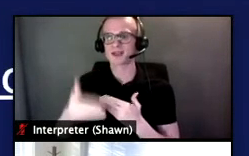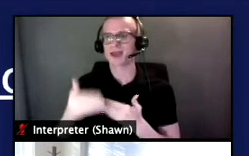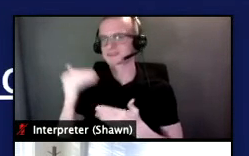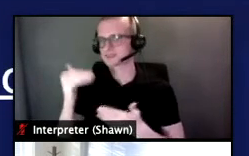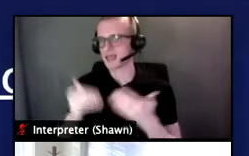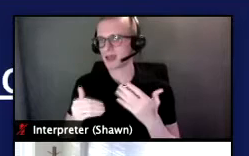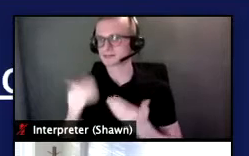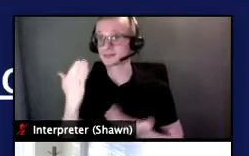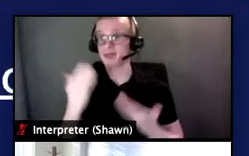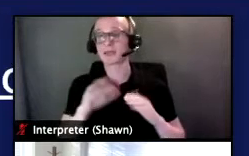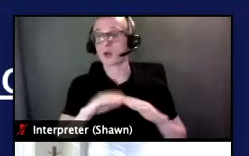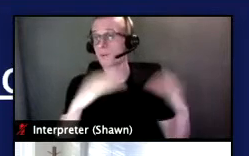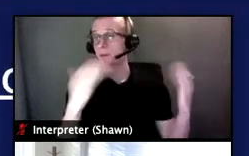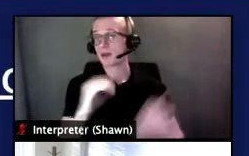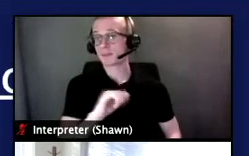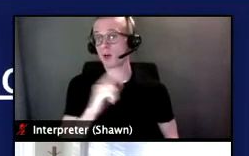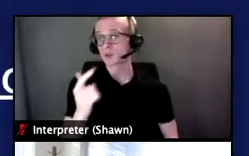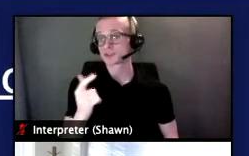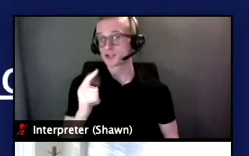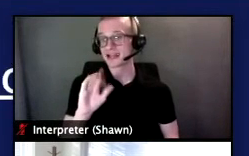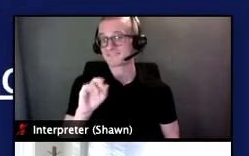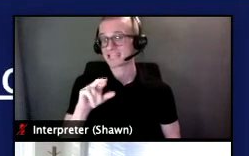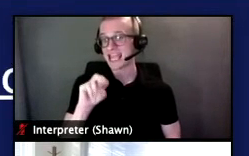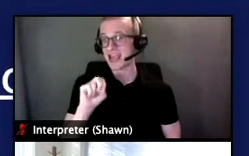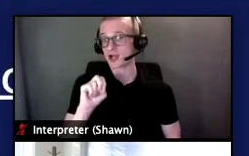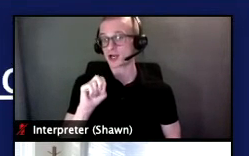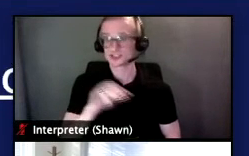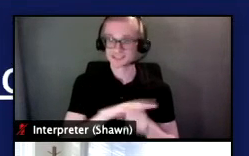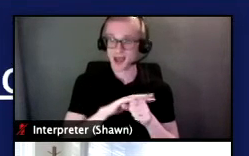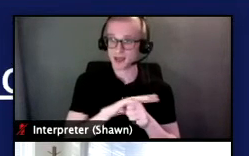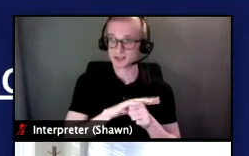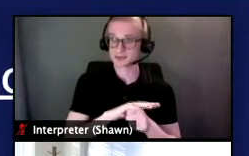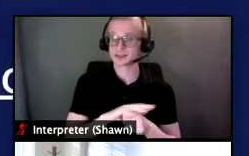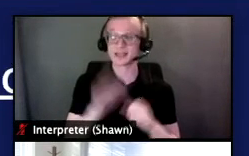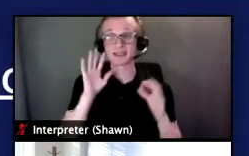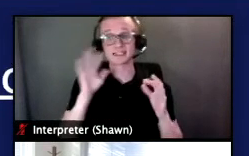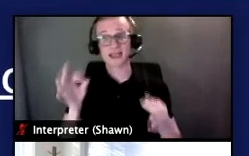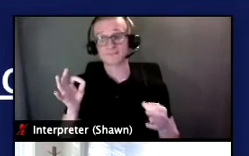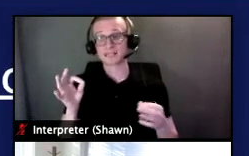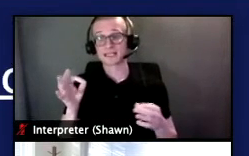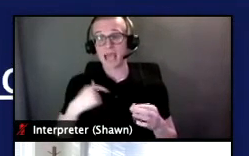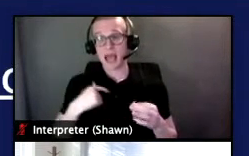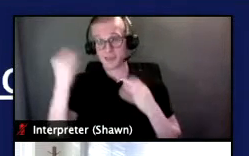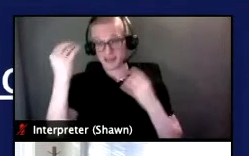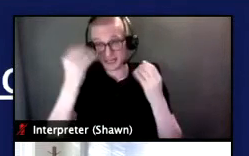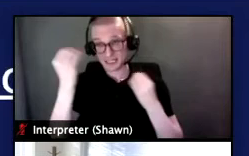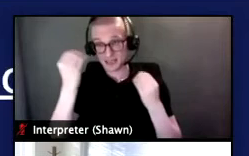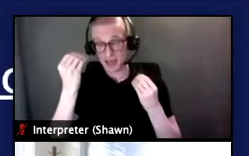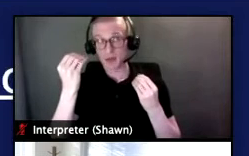what's on my mind is the day when an ICU bed